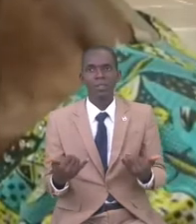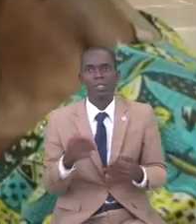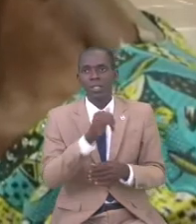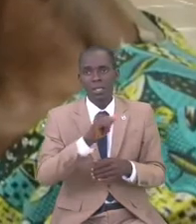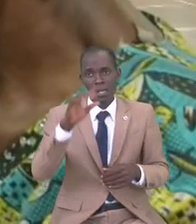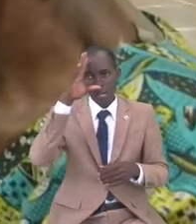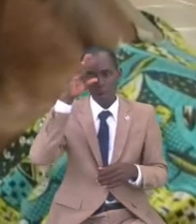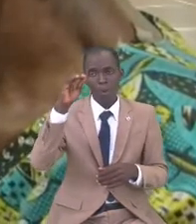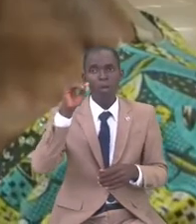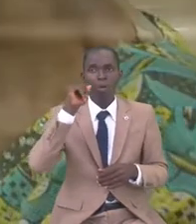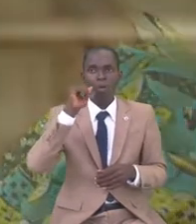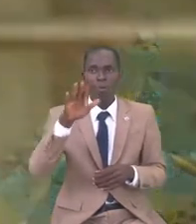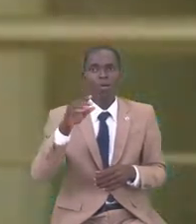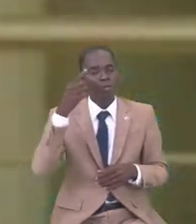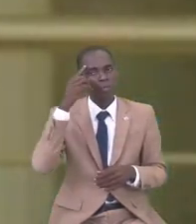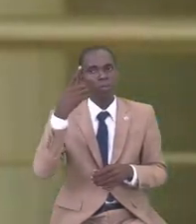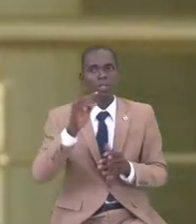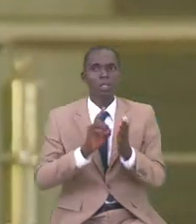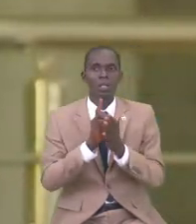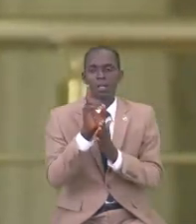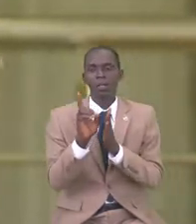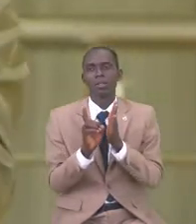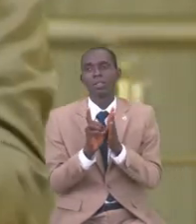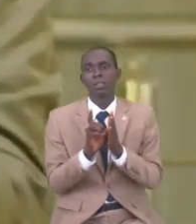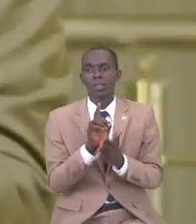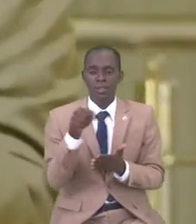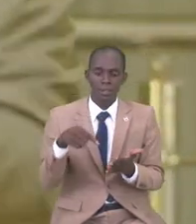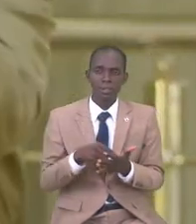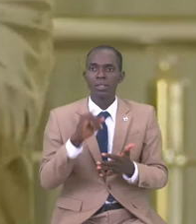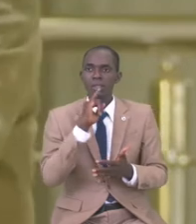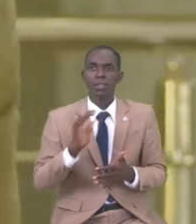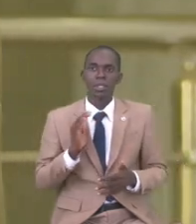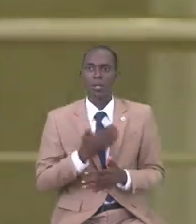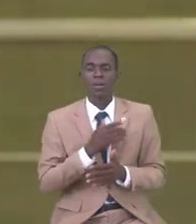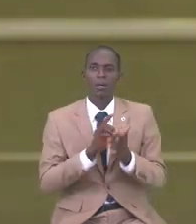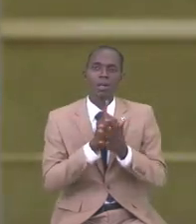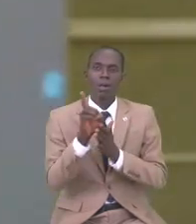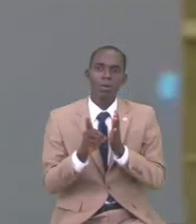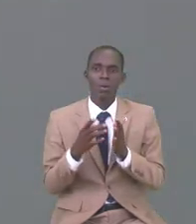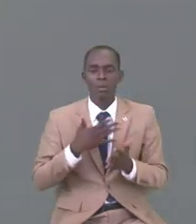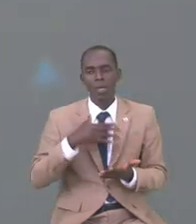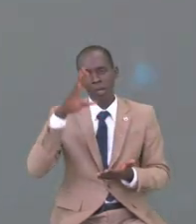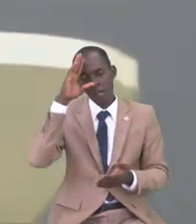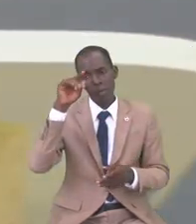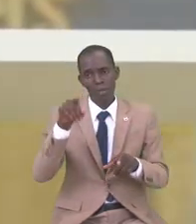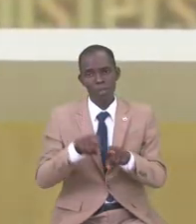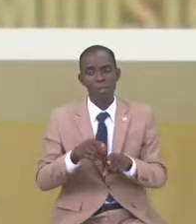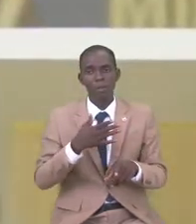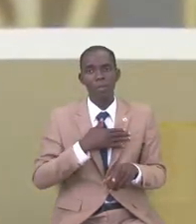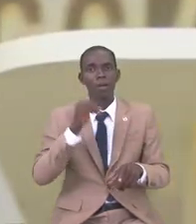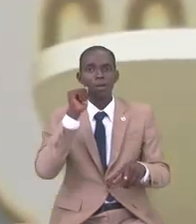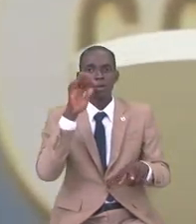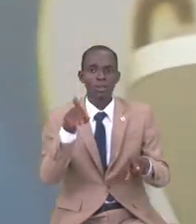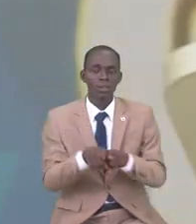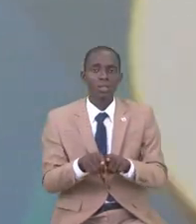a woman for the hour. This is our hour. My brother, my sister, if you don't rise